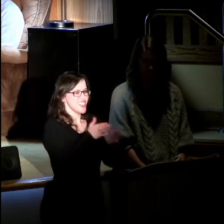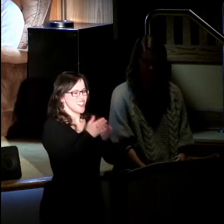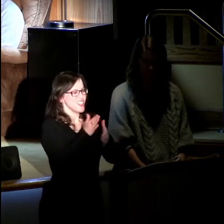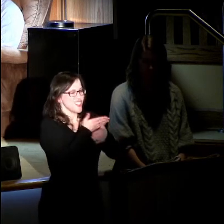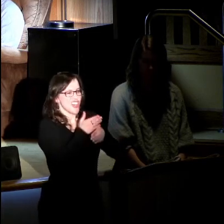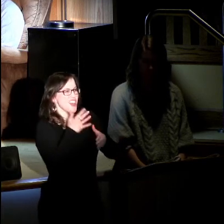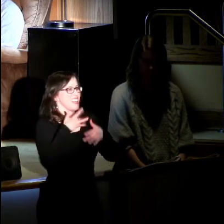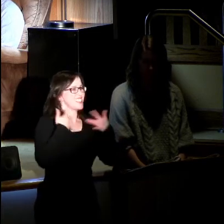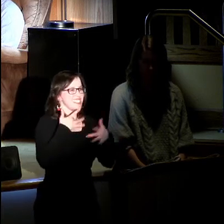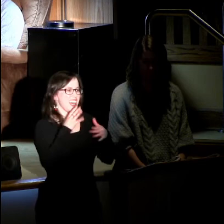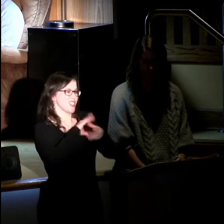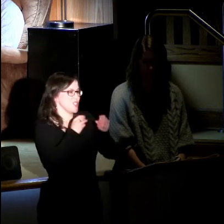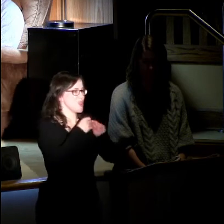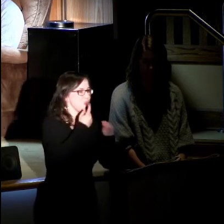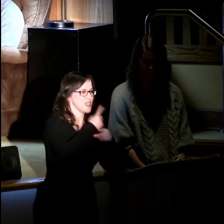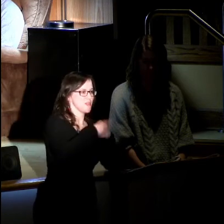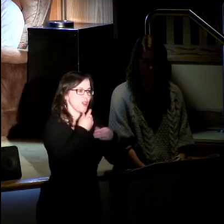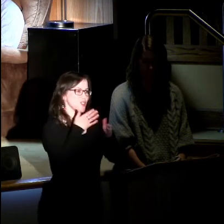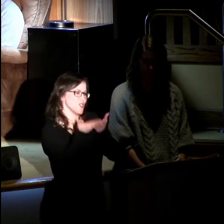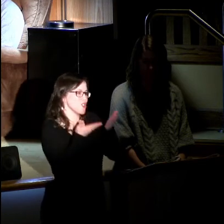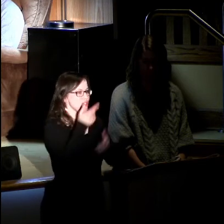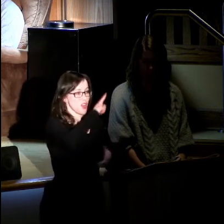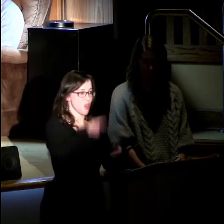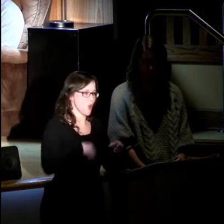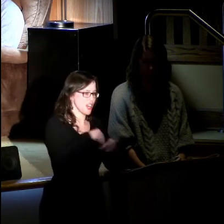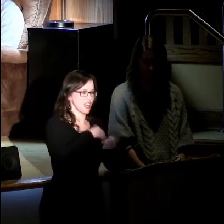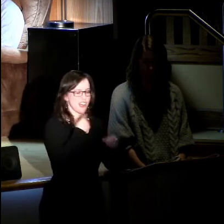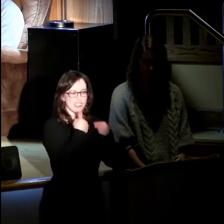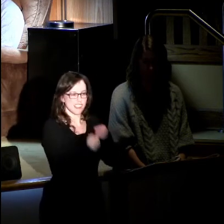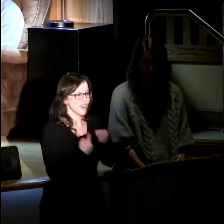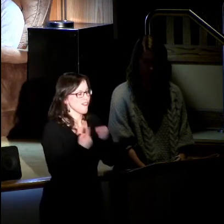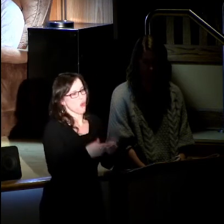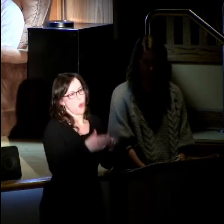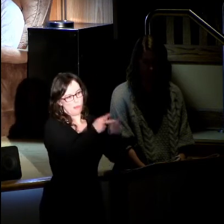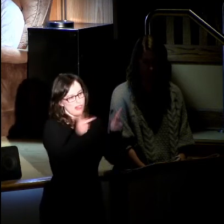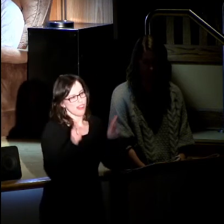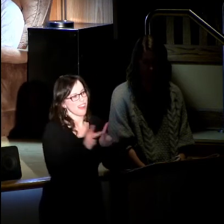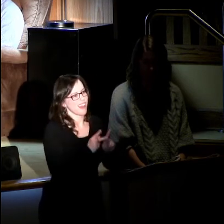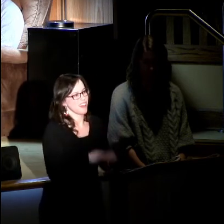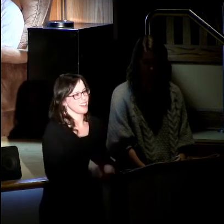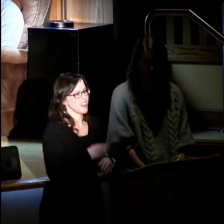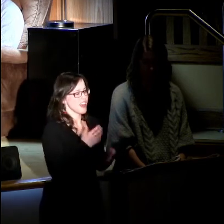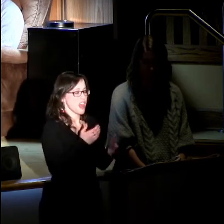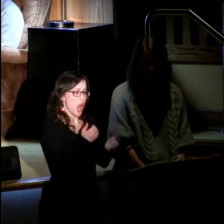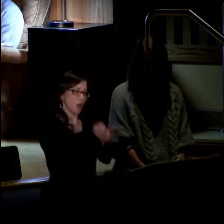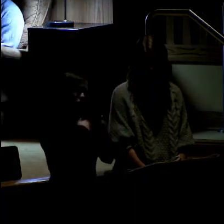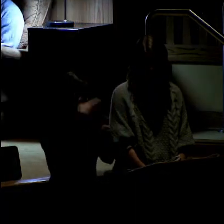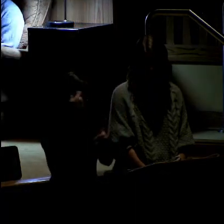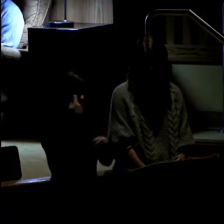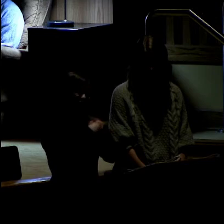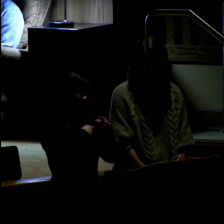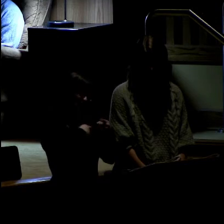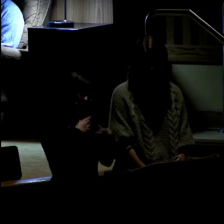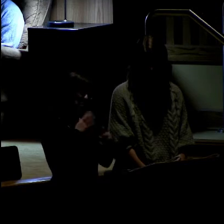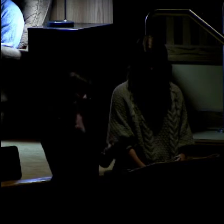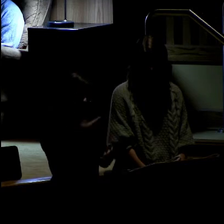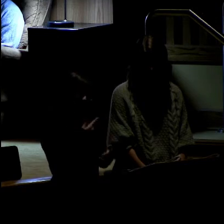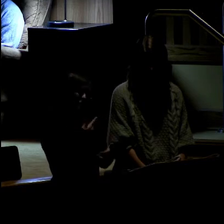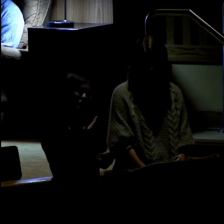the Lord in a very difficult place helped us to forget about our own problems, at least for a little while.